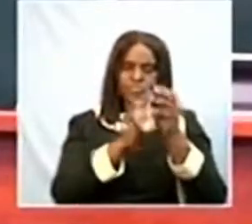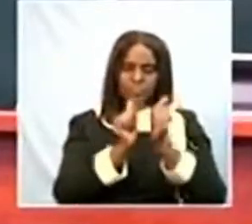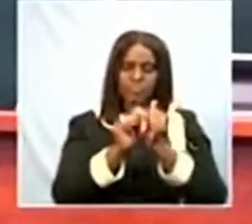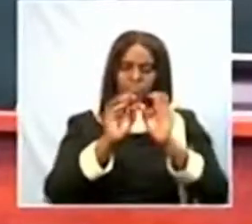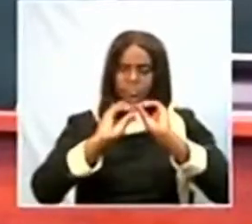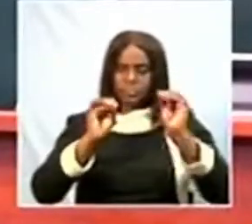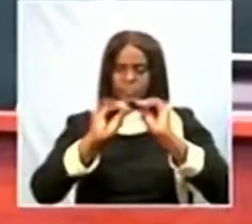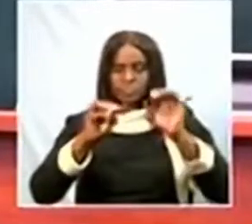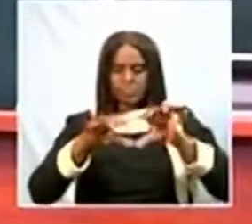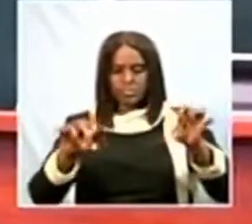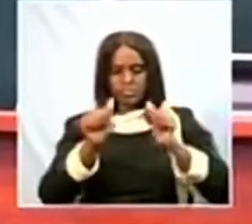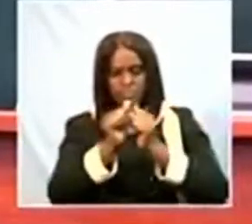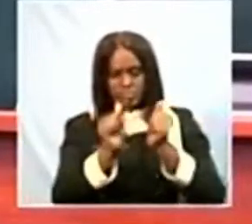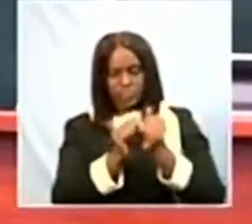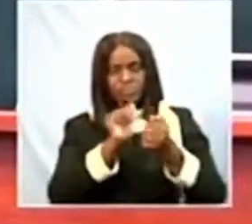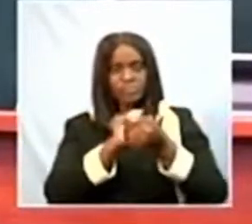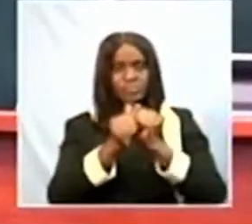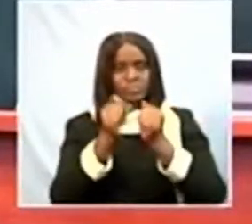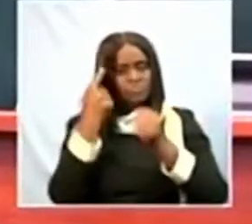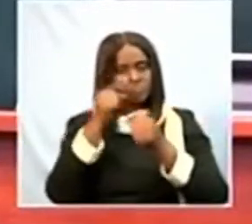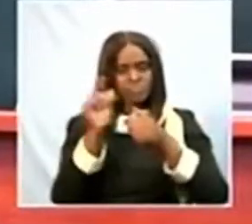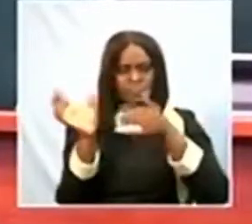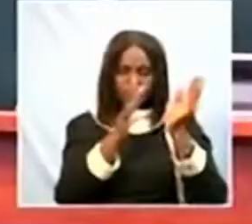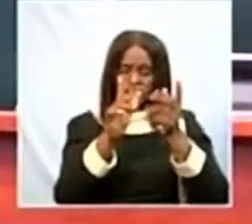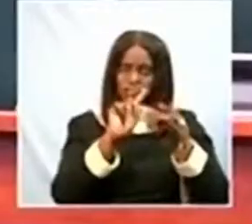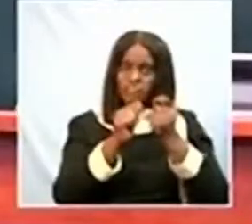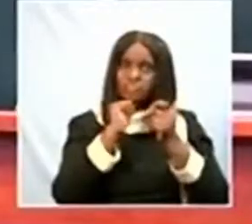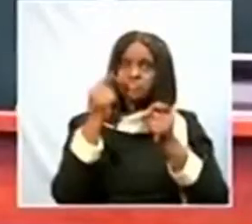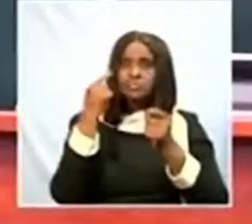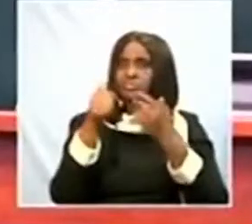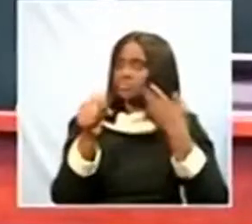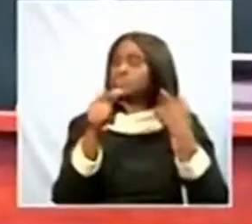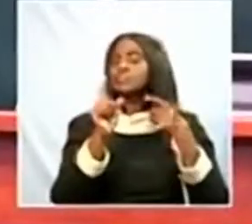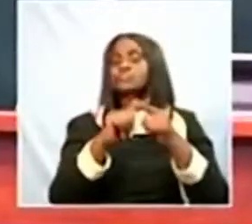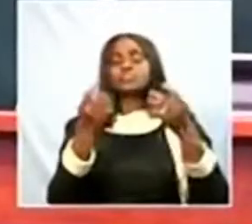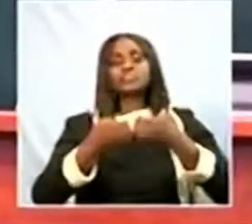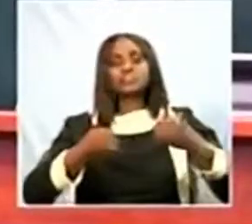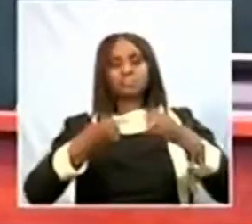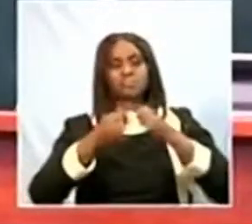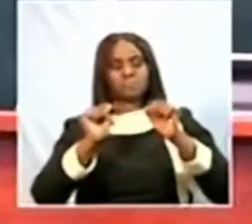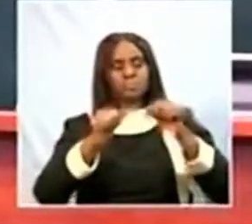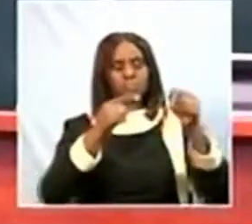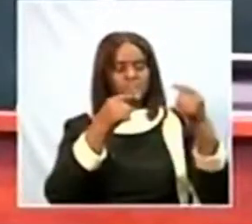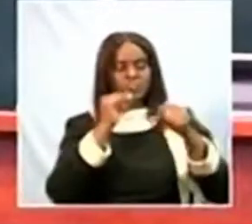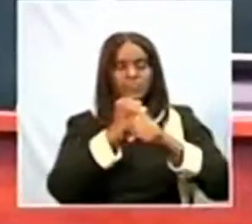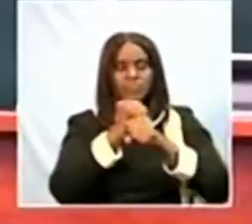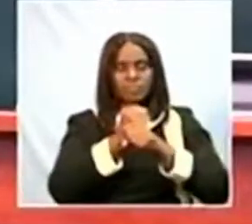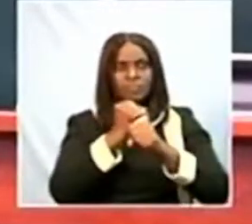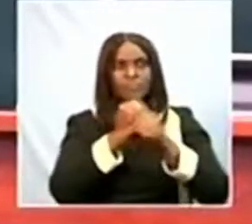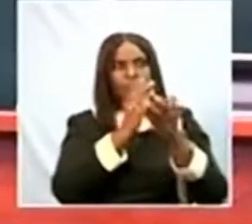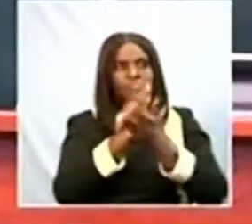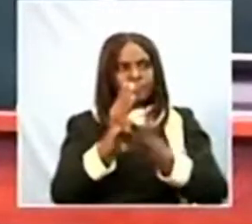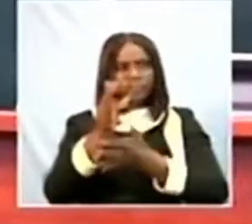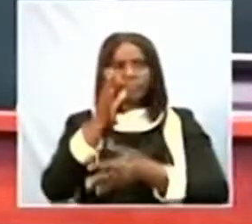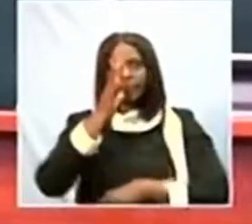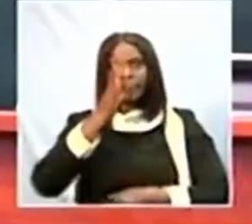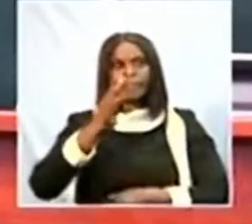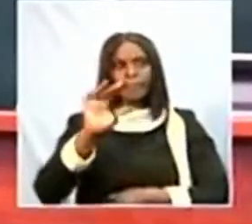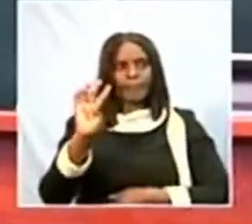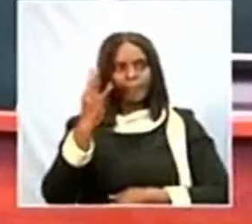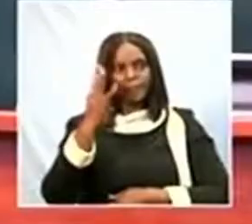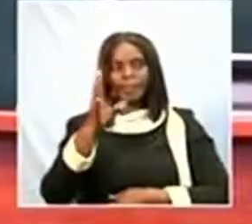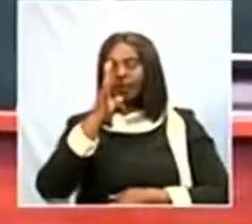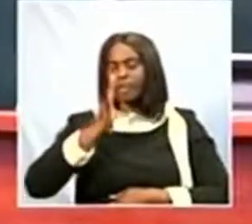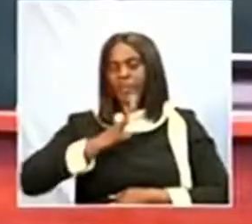educate the children about the effects of climate change, not just on them, but on the environment and what they can do about it to stop it. My fourth point, Madam